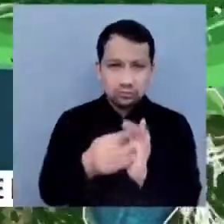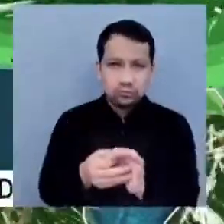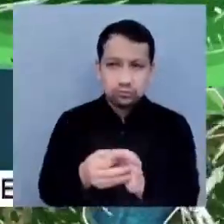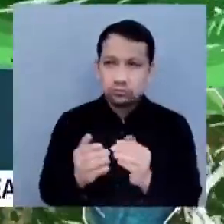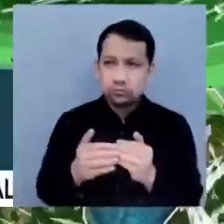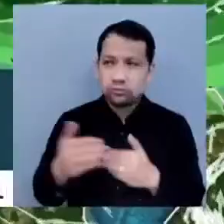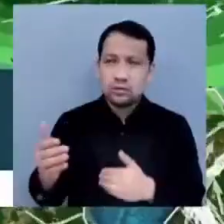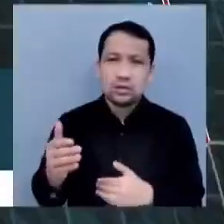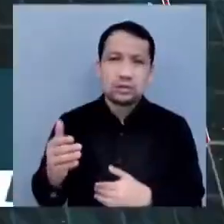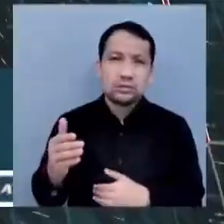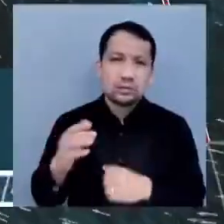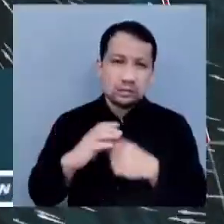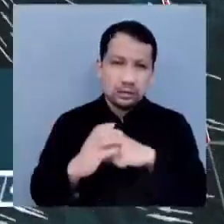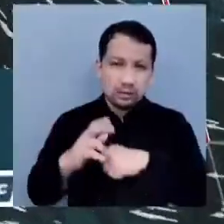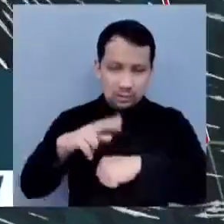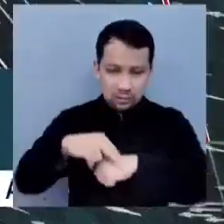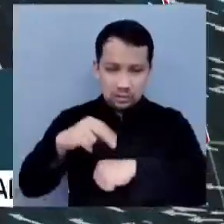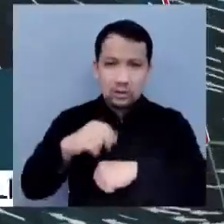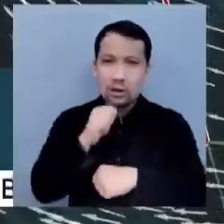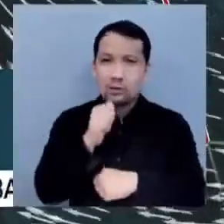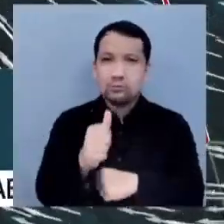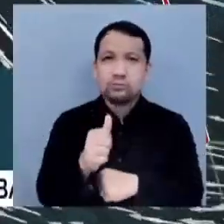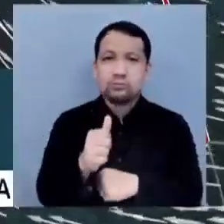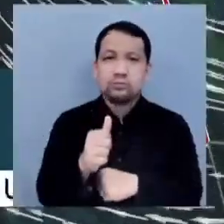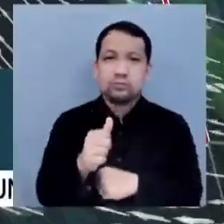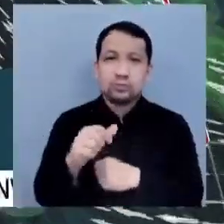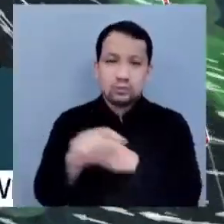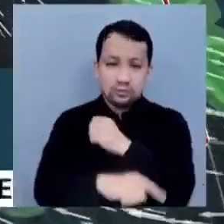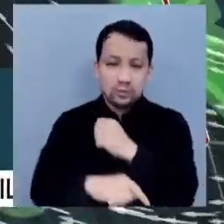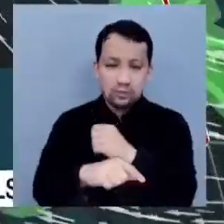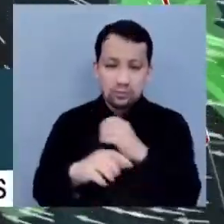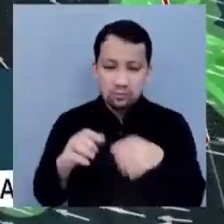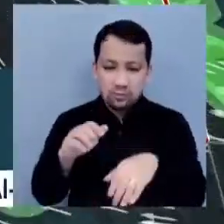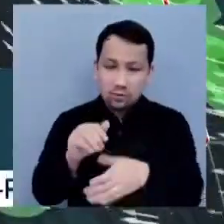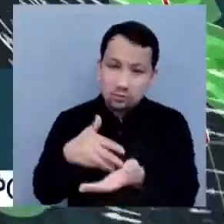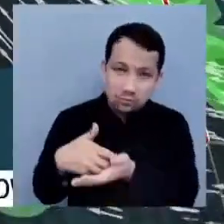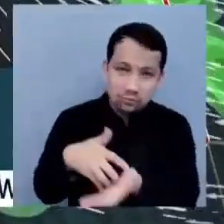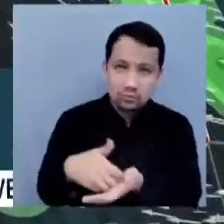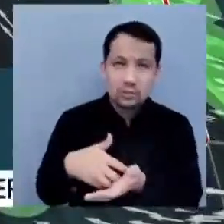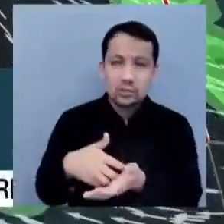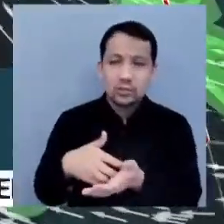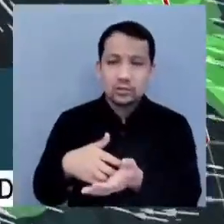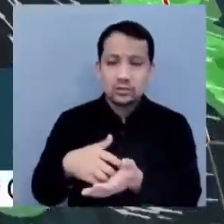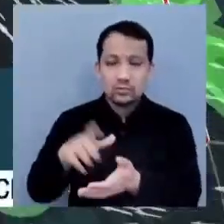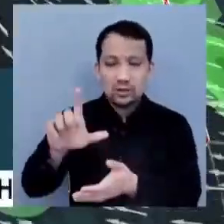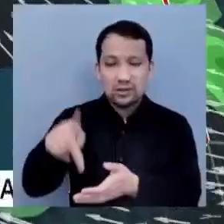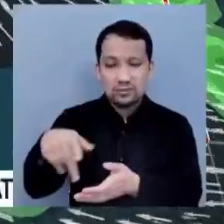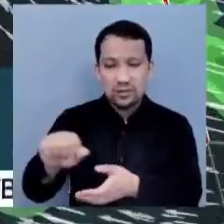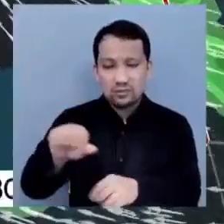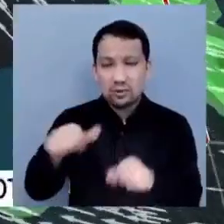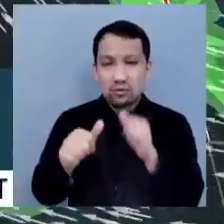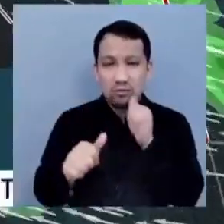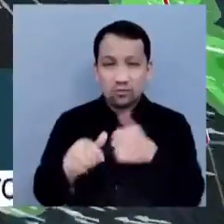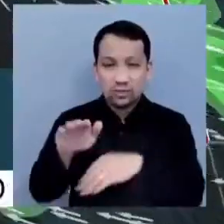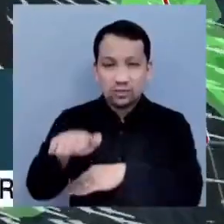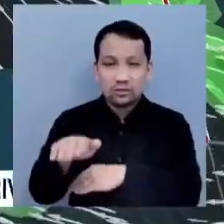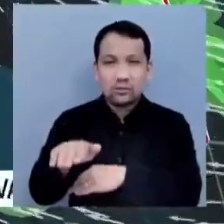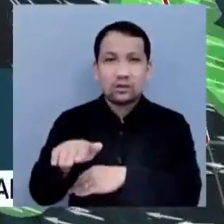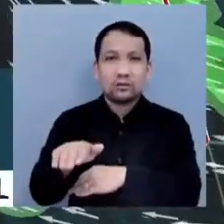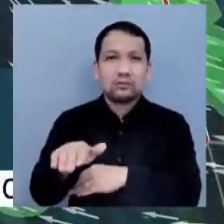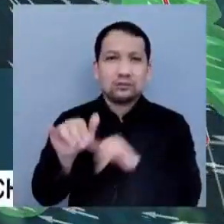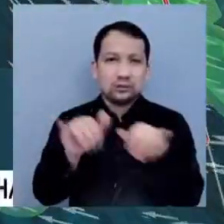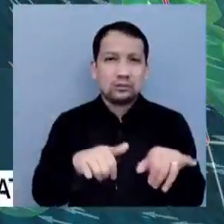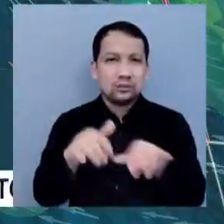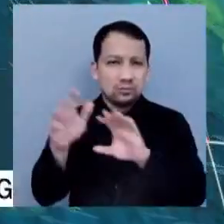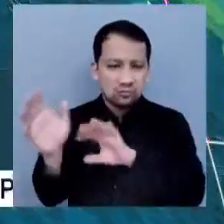portions of Camarines Sur and Quezon before weakening into a low-pressure area over central Luzon tomorrow afternoon. The weather disturbance will still